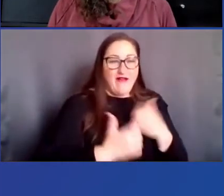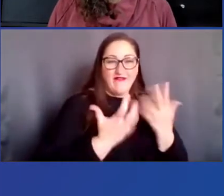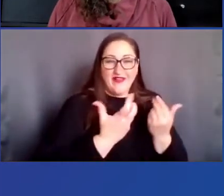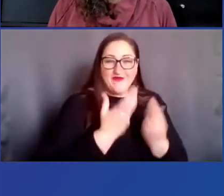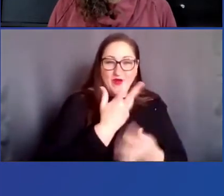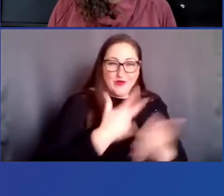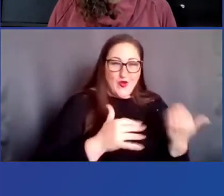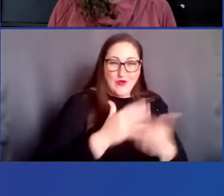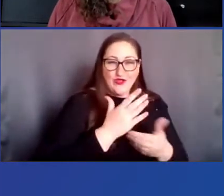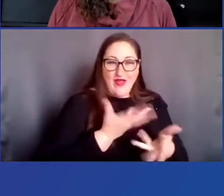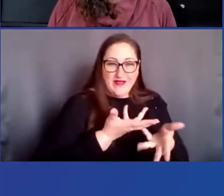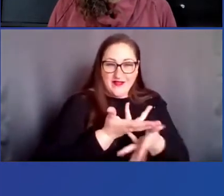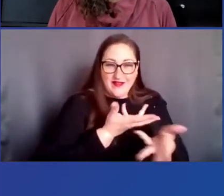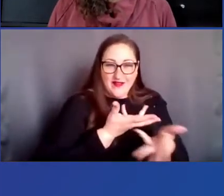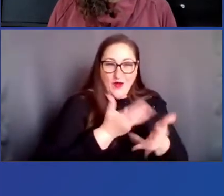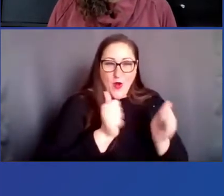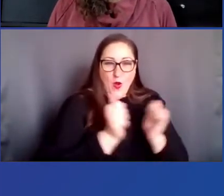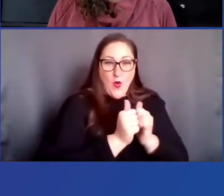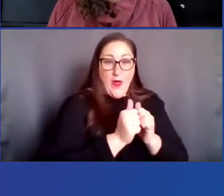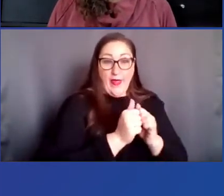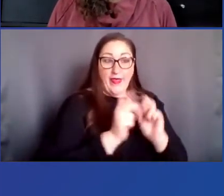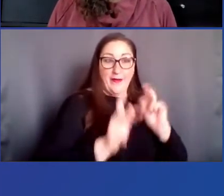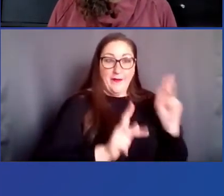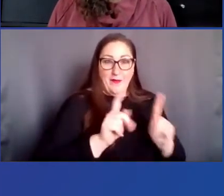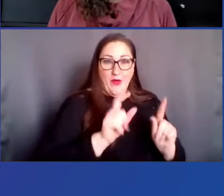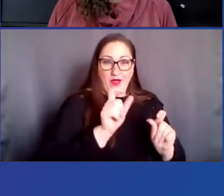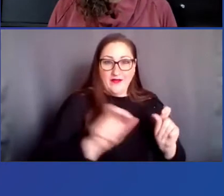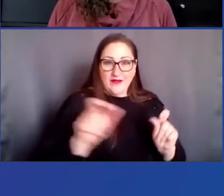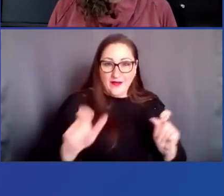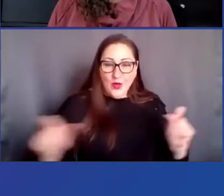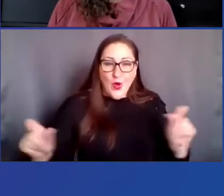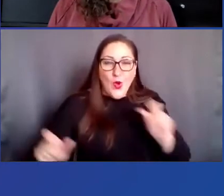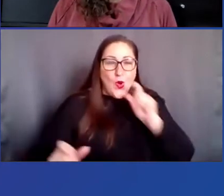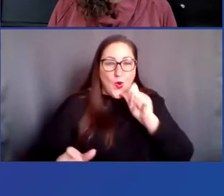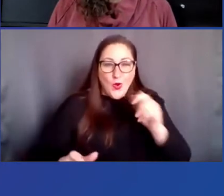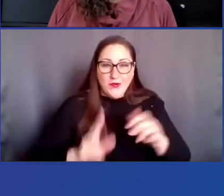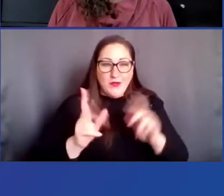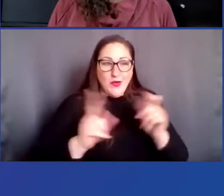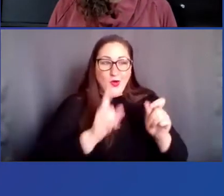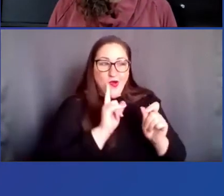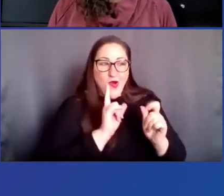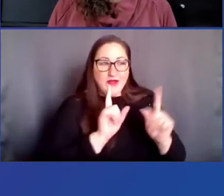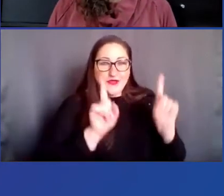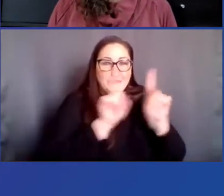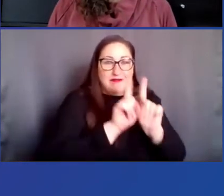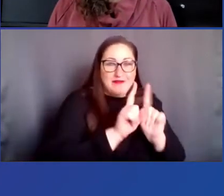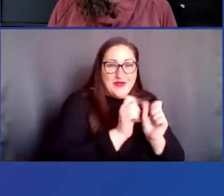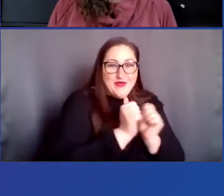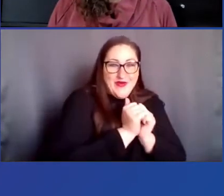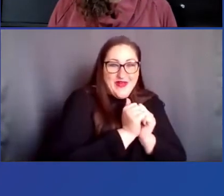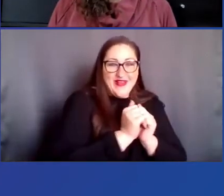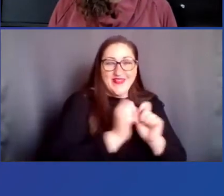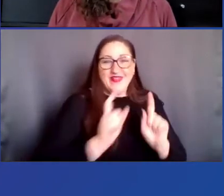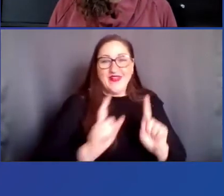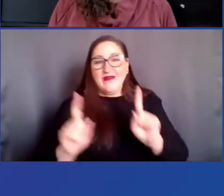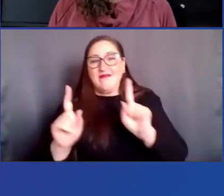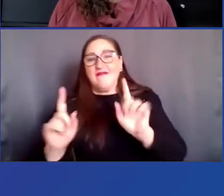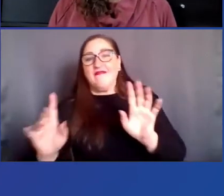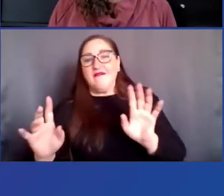and probably about, you know, who your folks are, who you're gonna be with. And, you know, like I